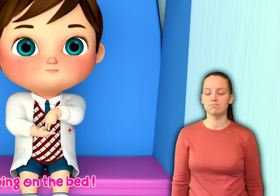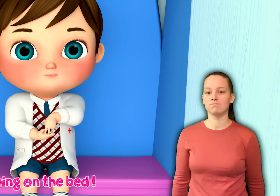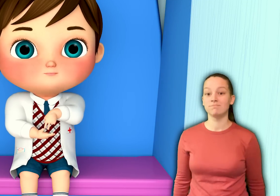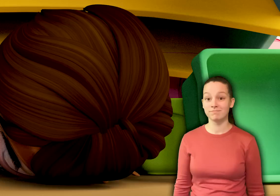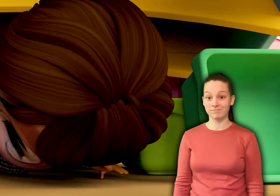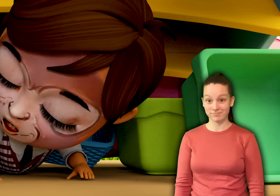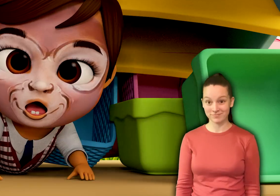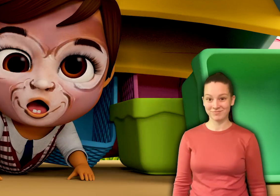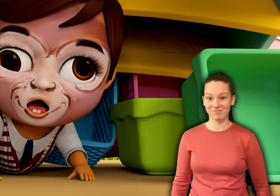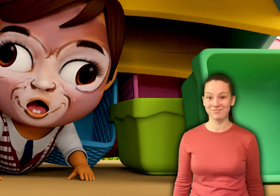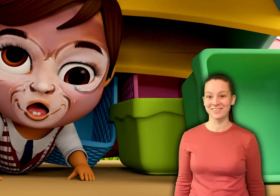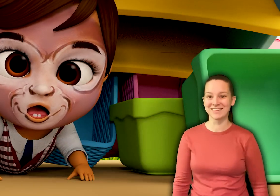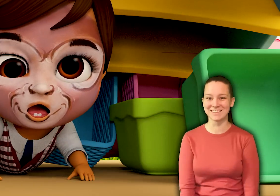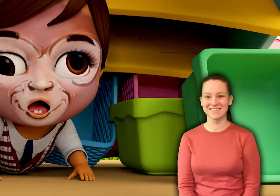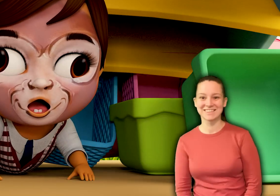the